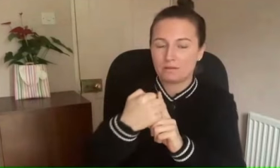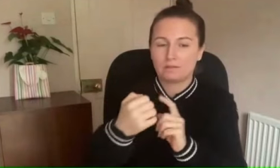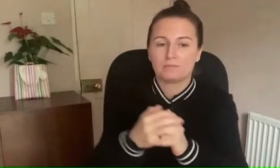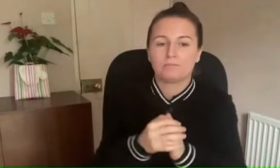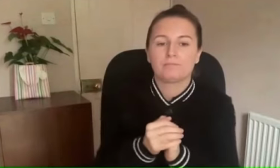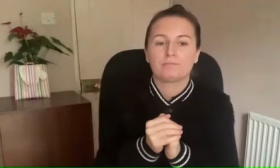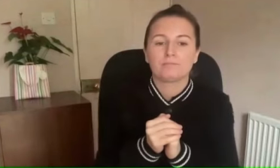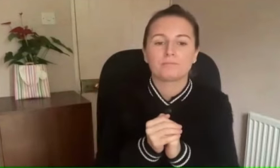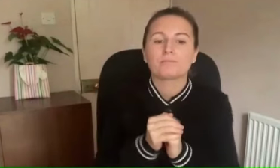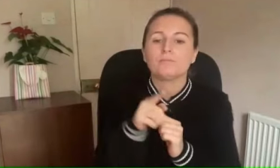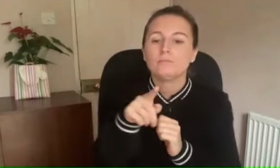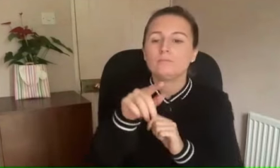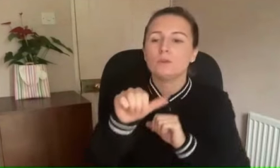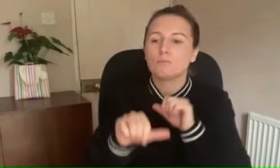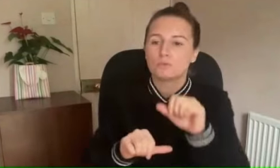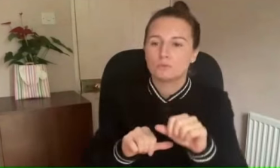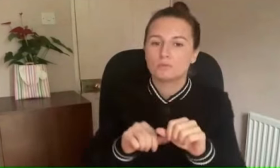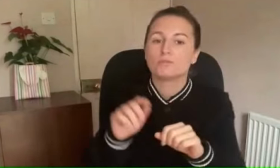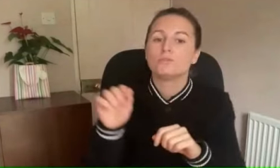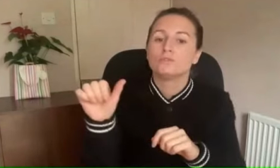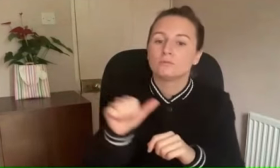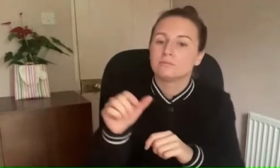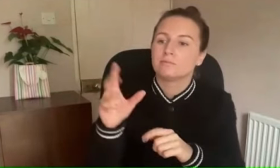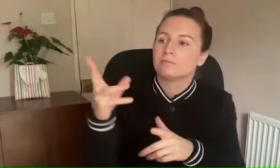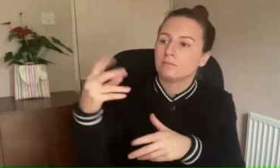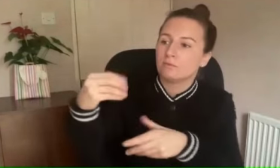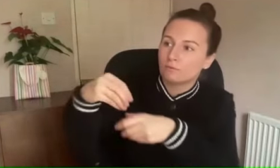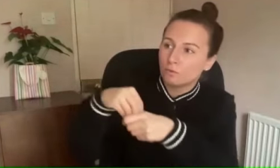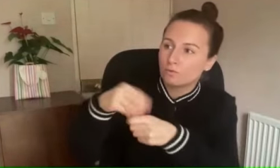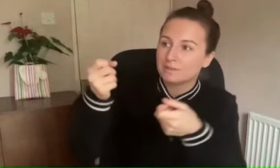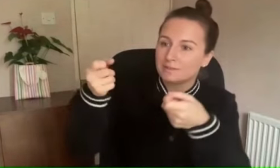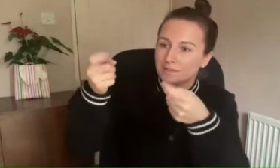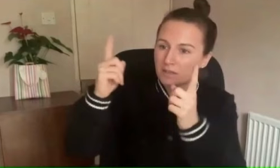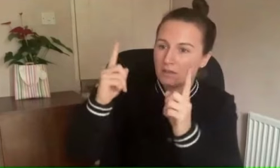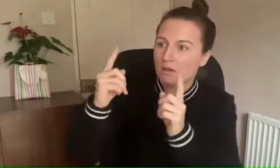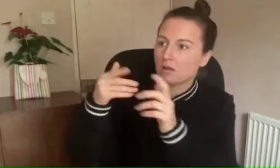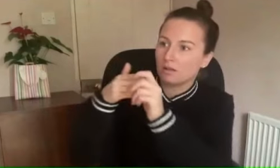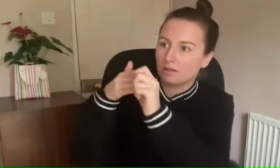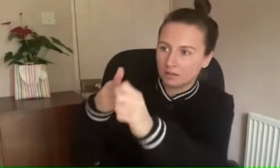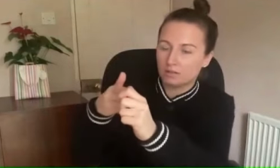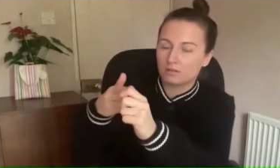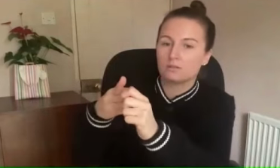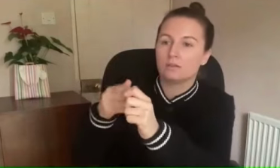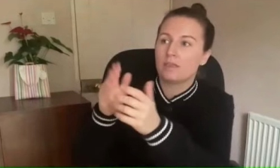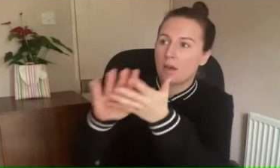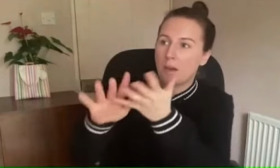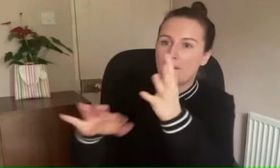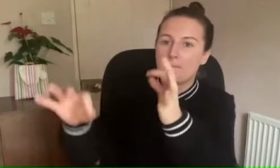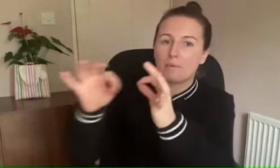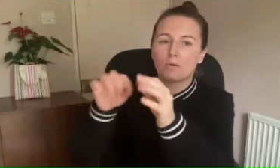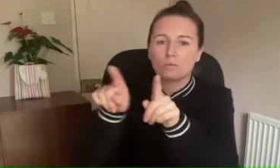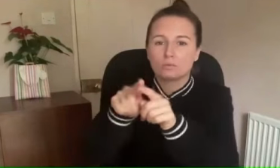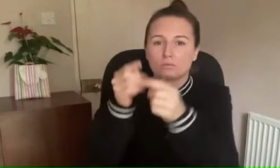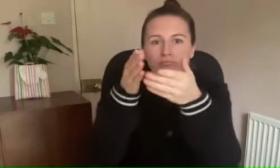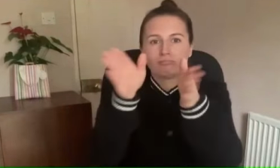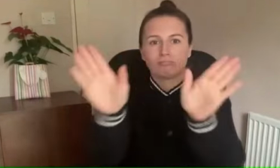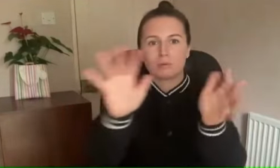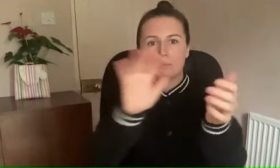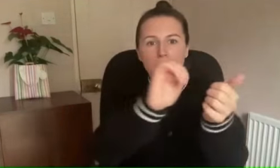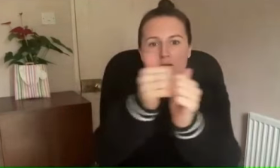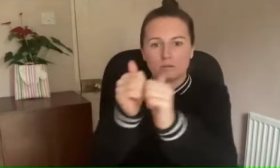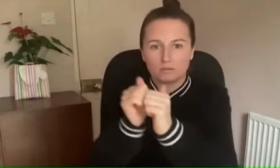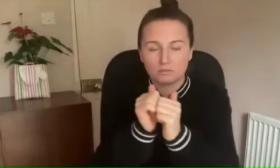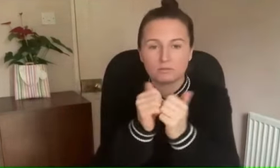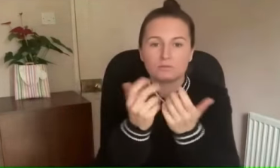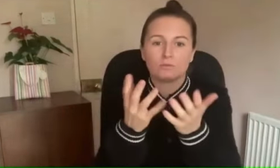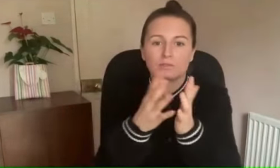This process is likely to involve senior leaders in the Hub, but also wider partners, for example, consortium members